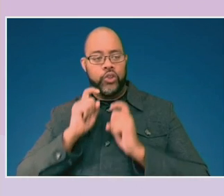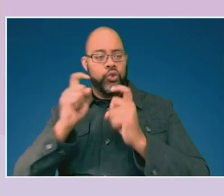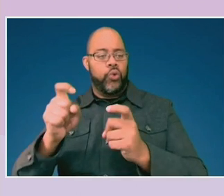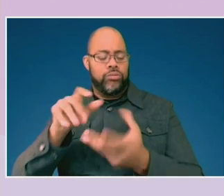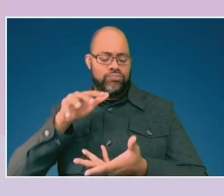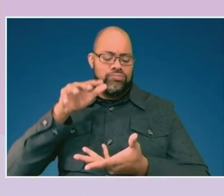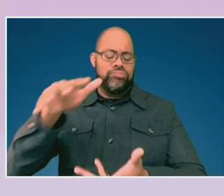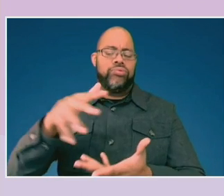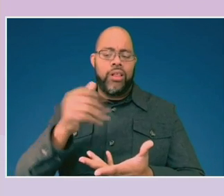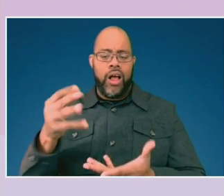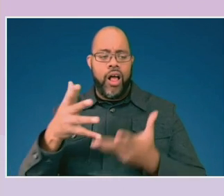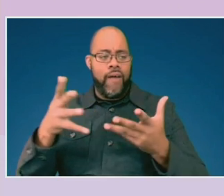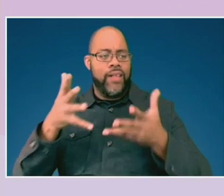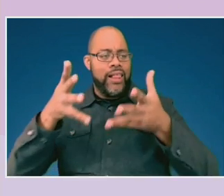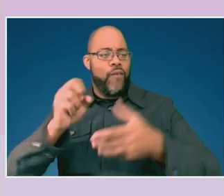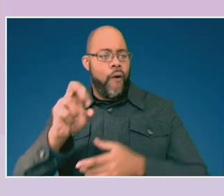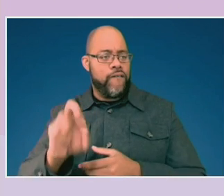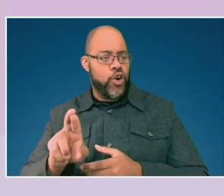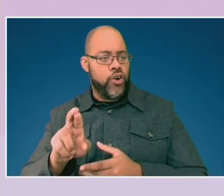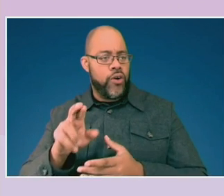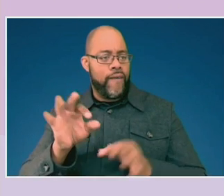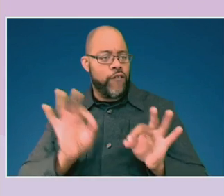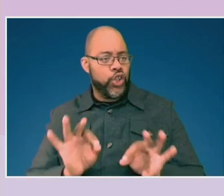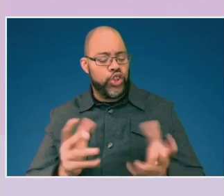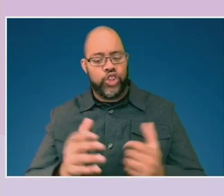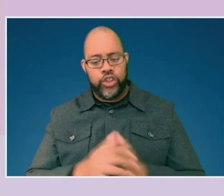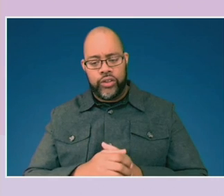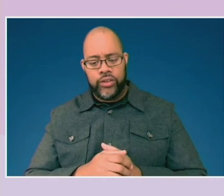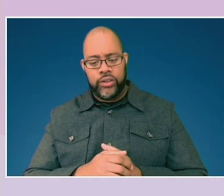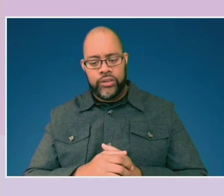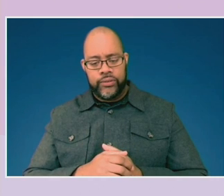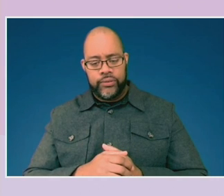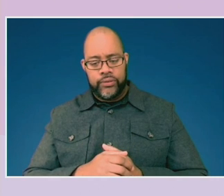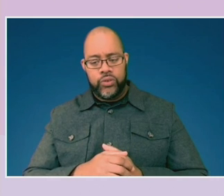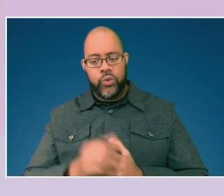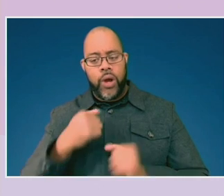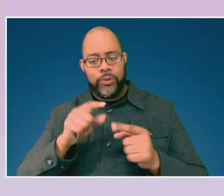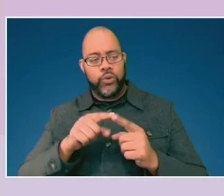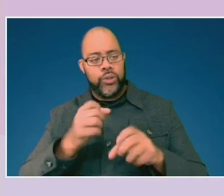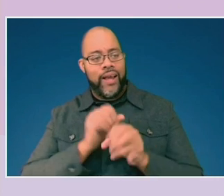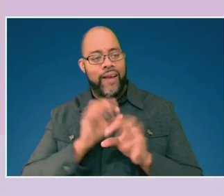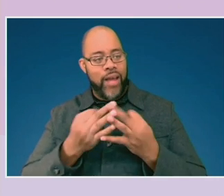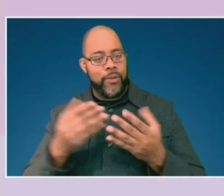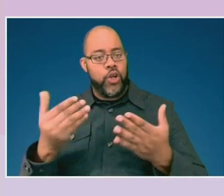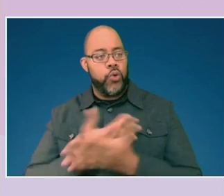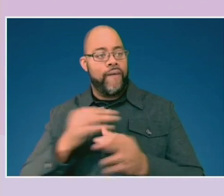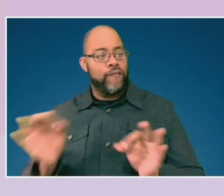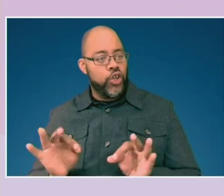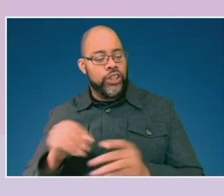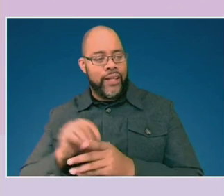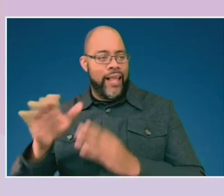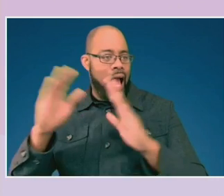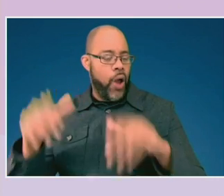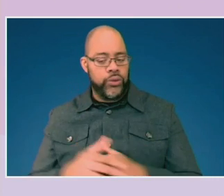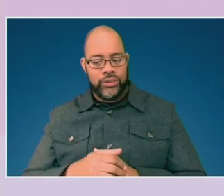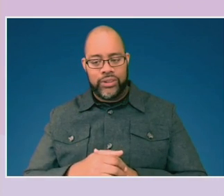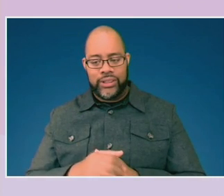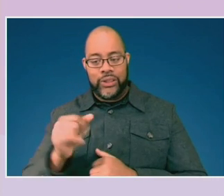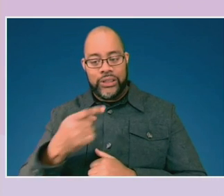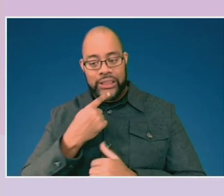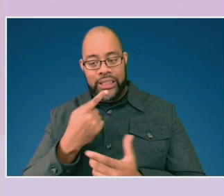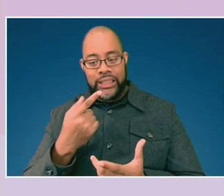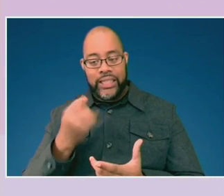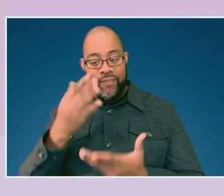of the leftover furniture from staging, from home stagings. And so we were able to get families new furniture in their house. Because it's like you said, if